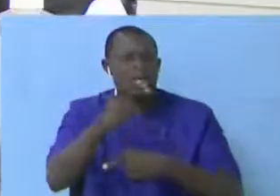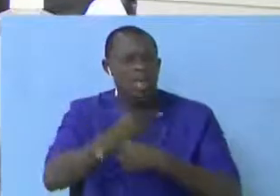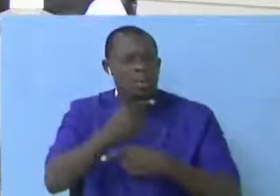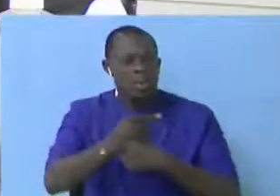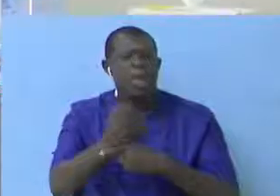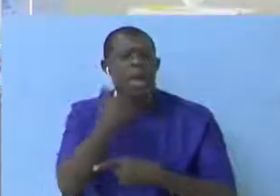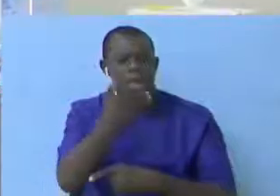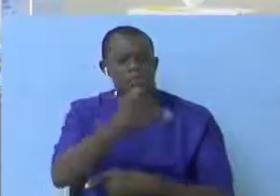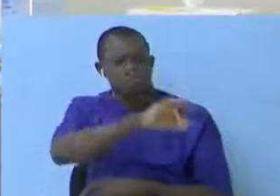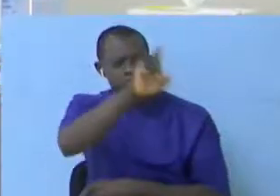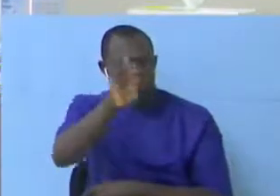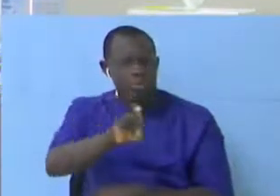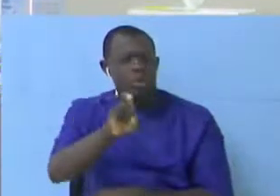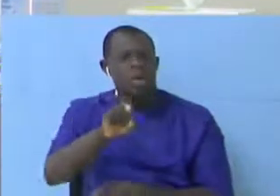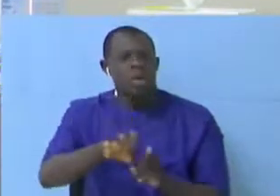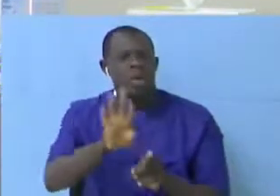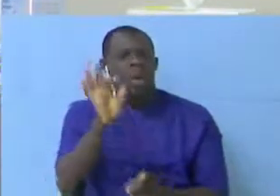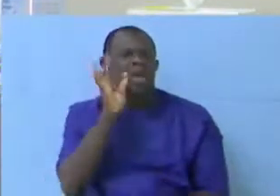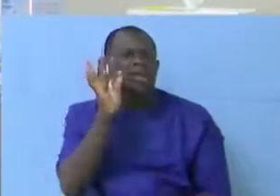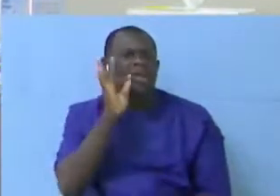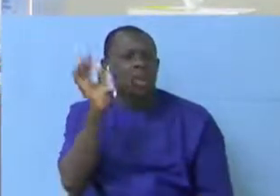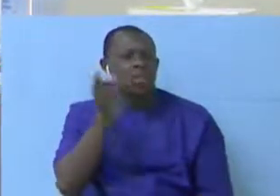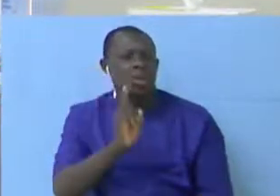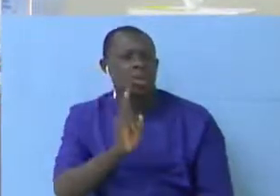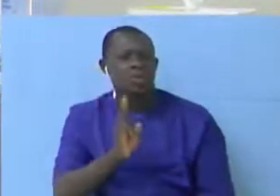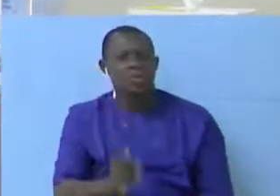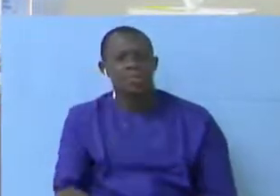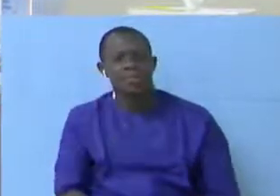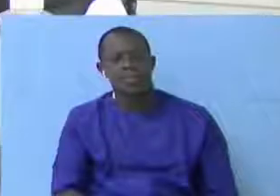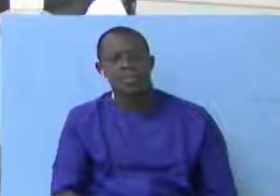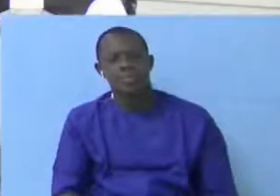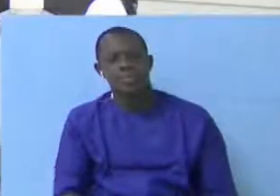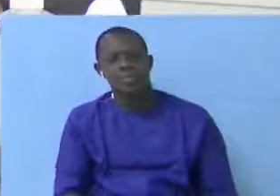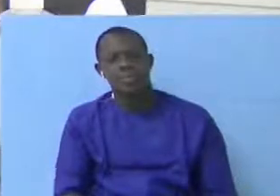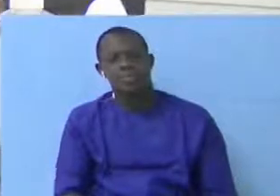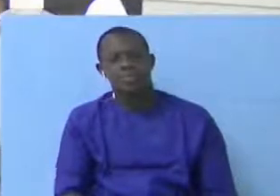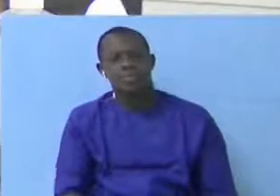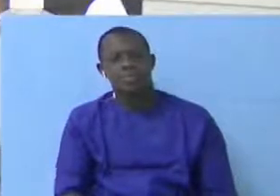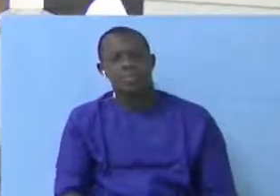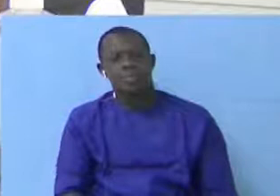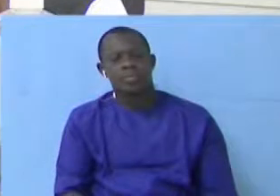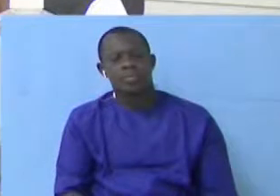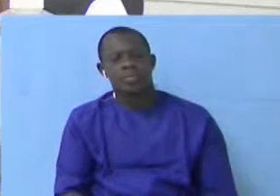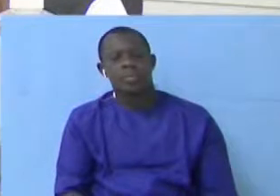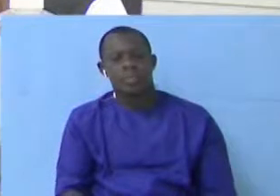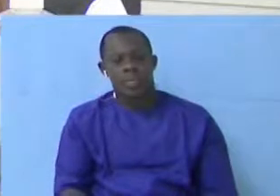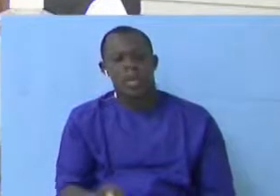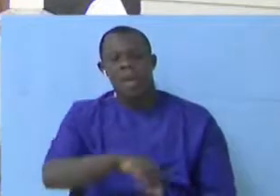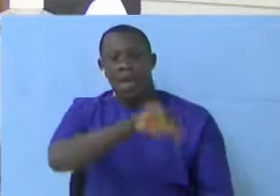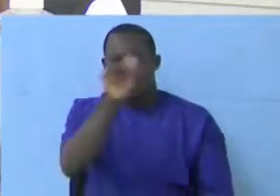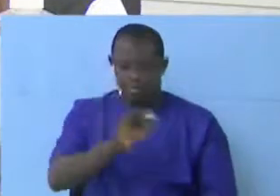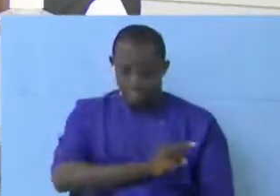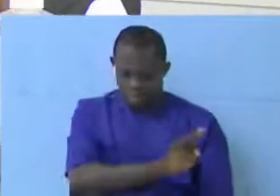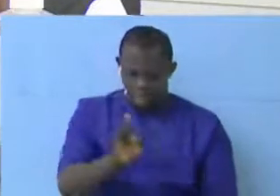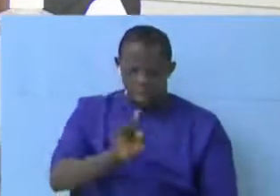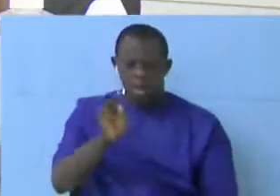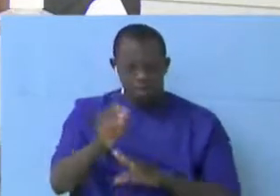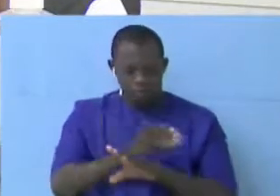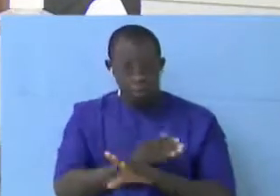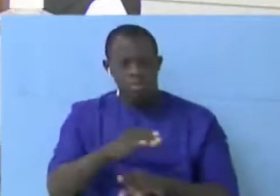And what answer were they given? And that they were brought by a boat,